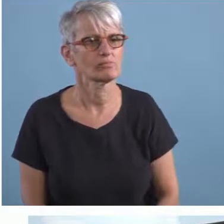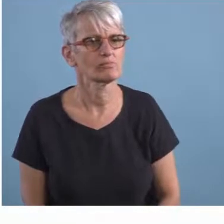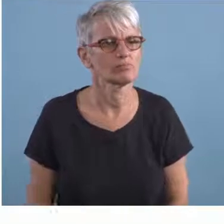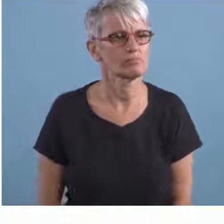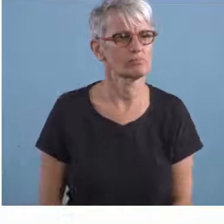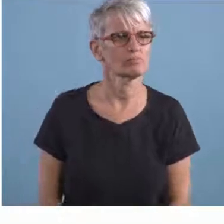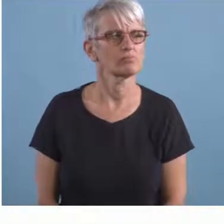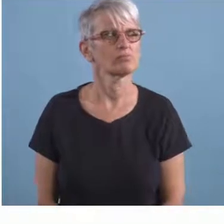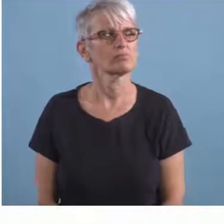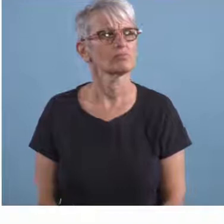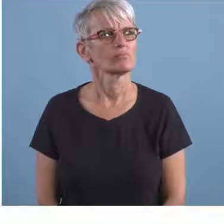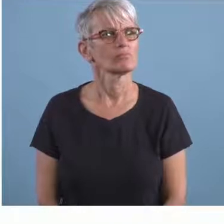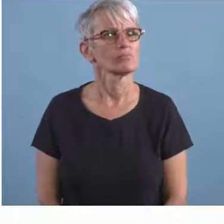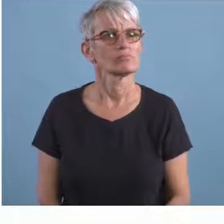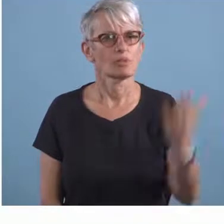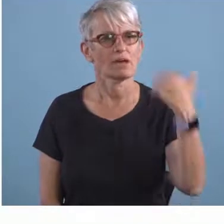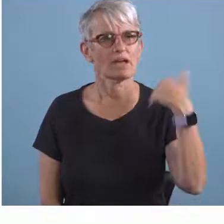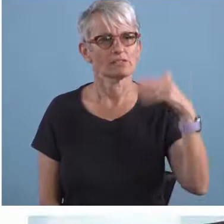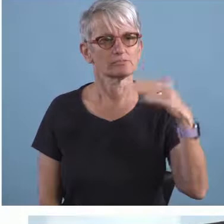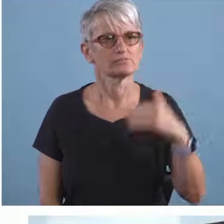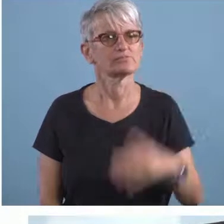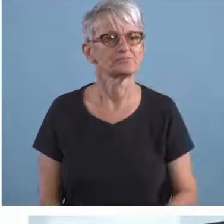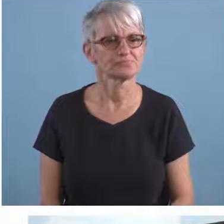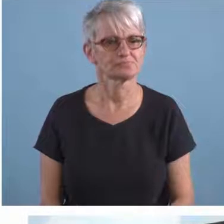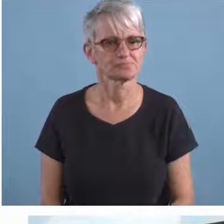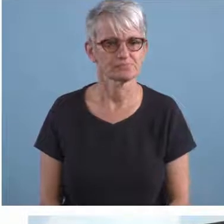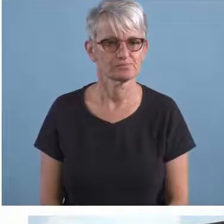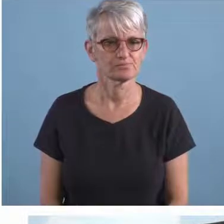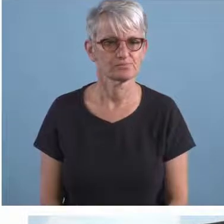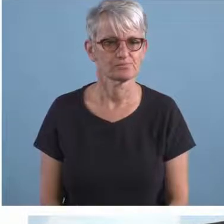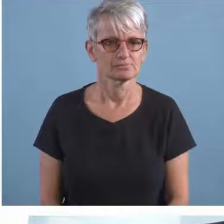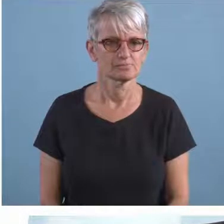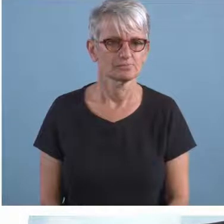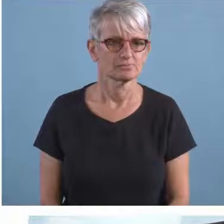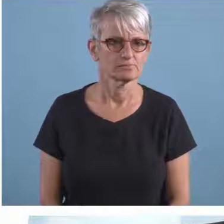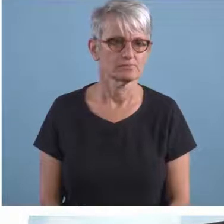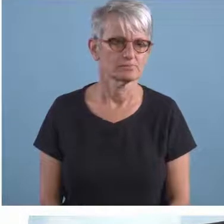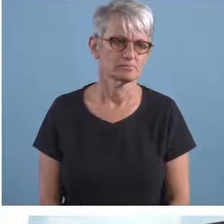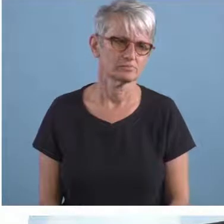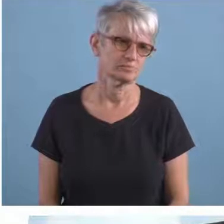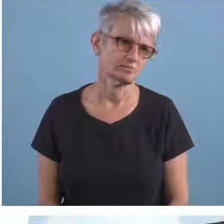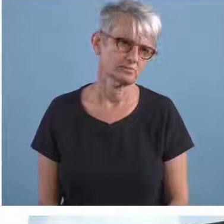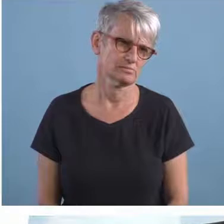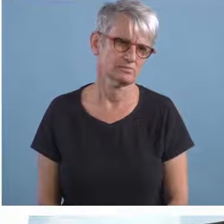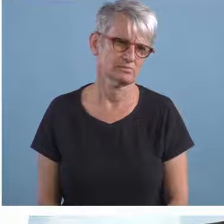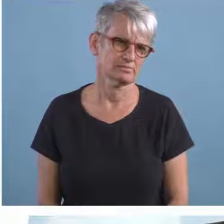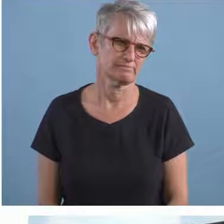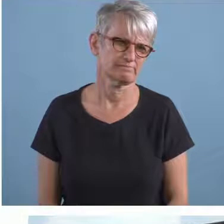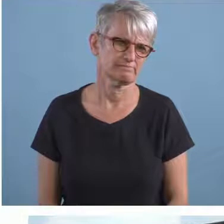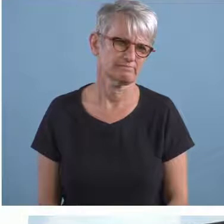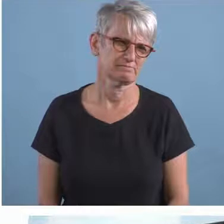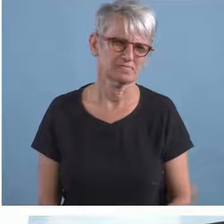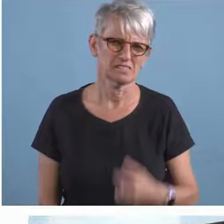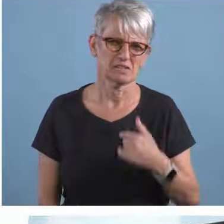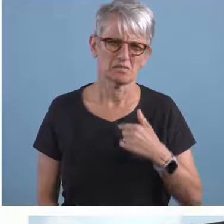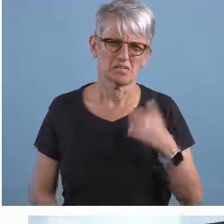Good. Go back. Thank you. I'm not sure I'm going to play this